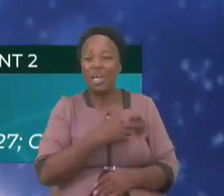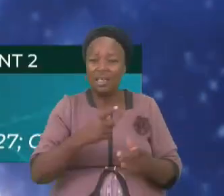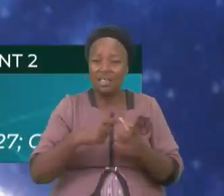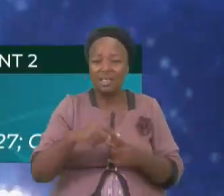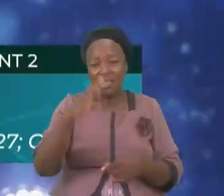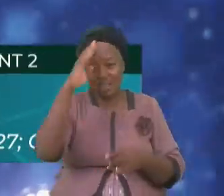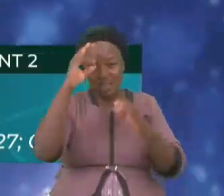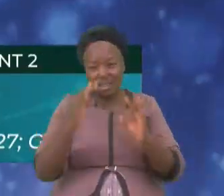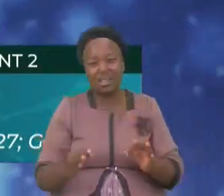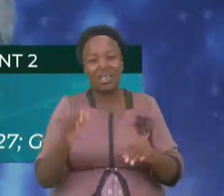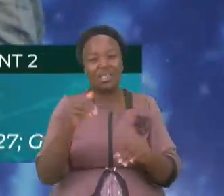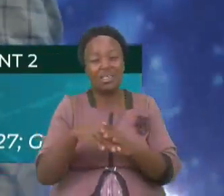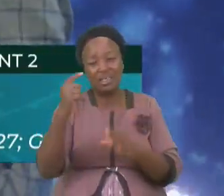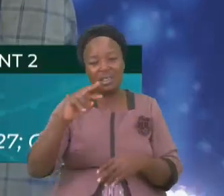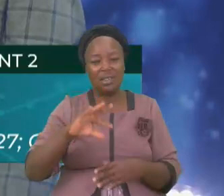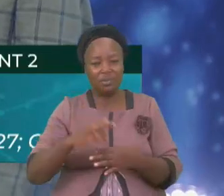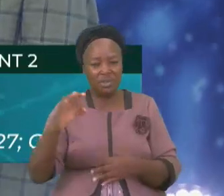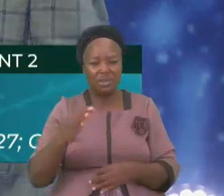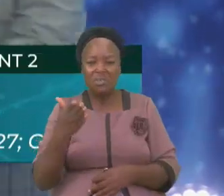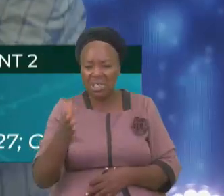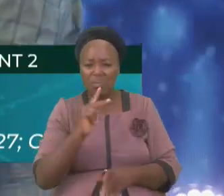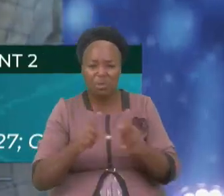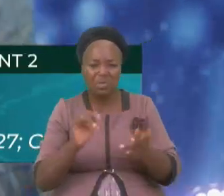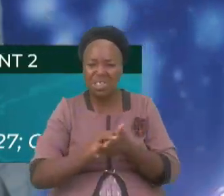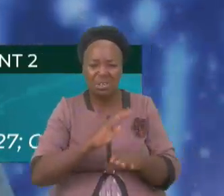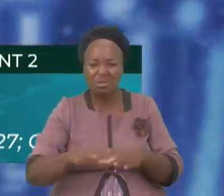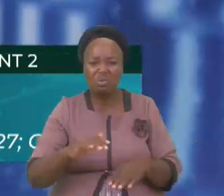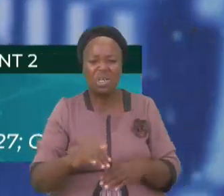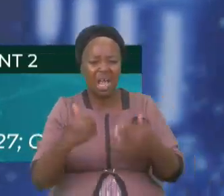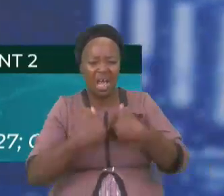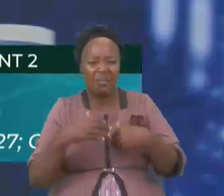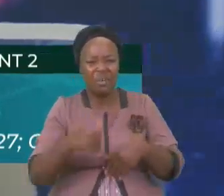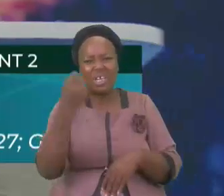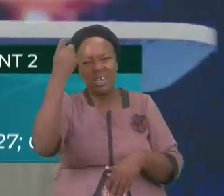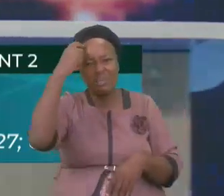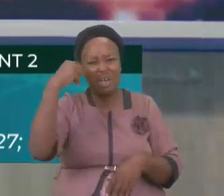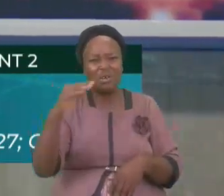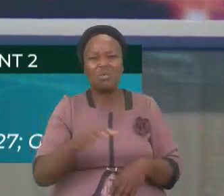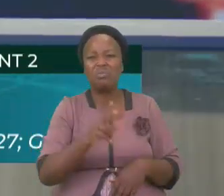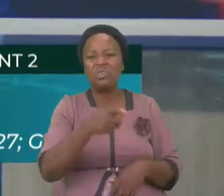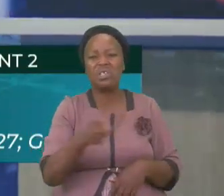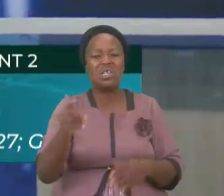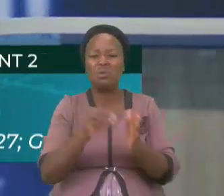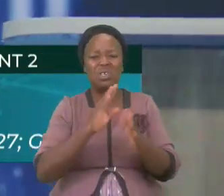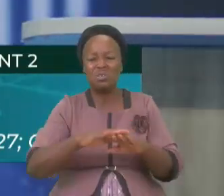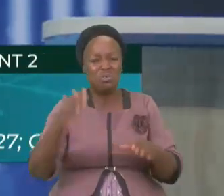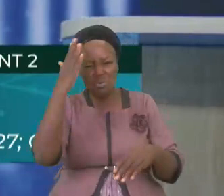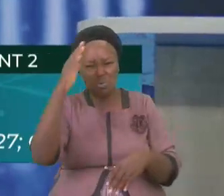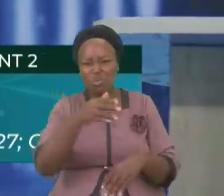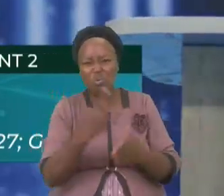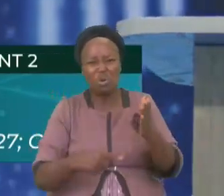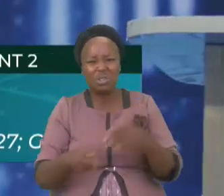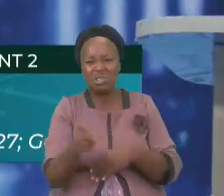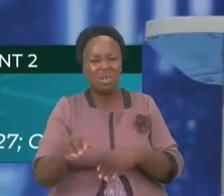have any mind of their own. Where the stream is flowing, that's where the